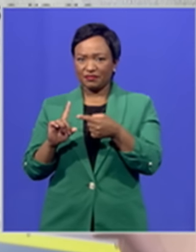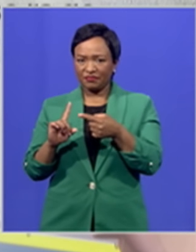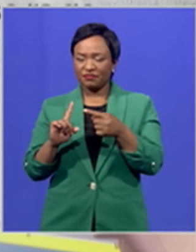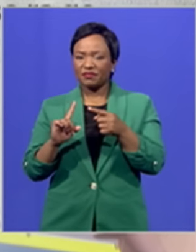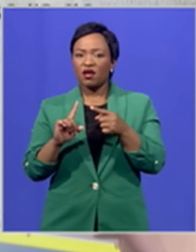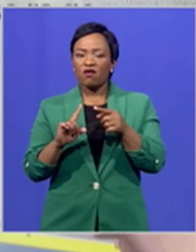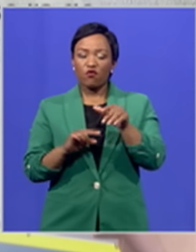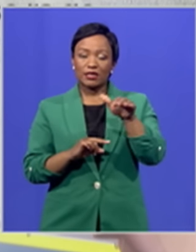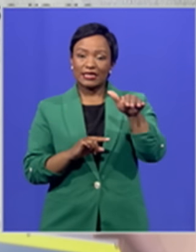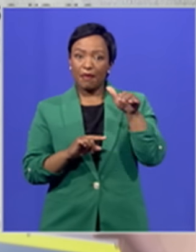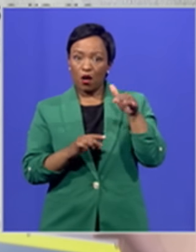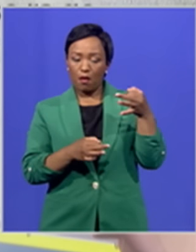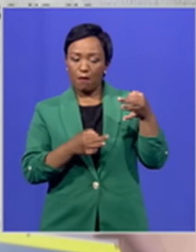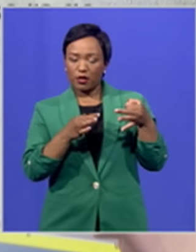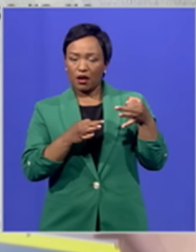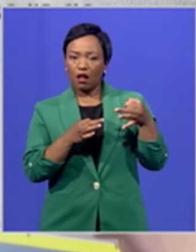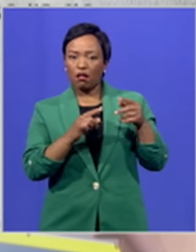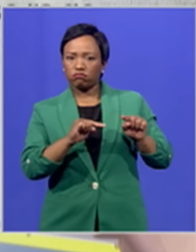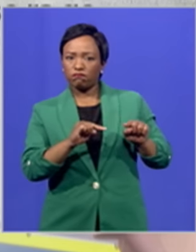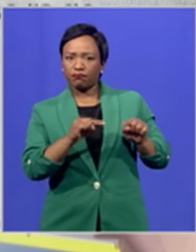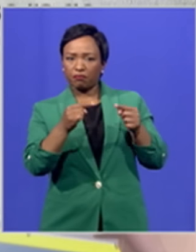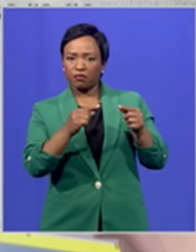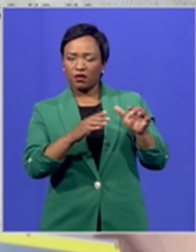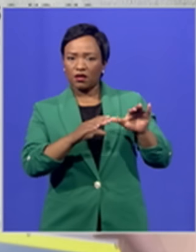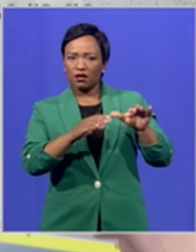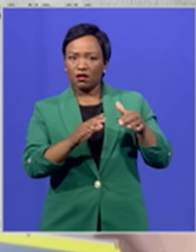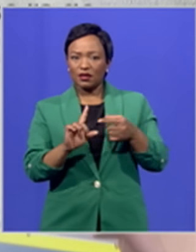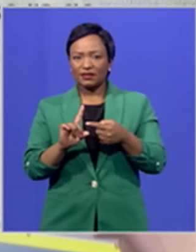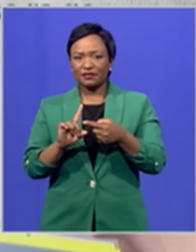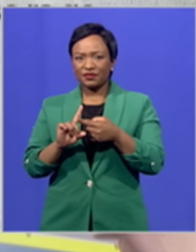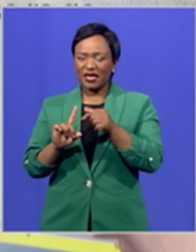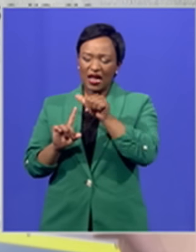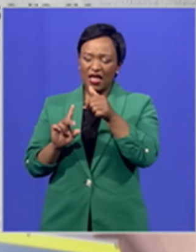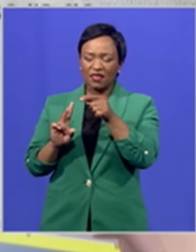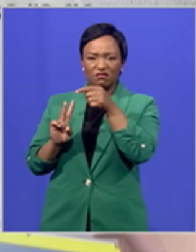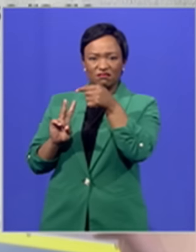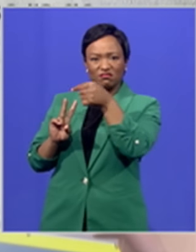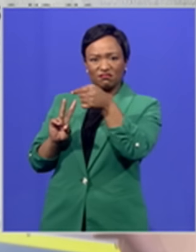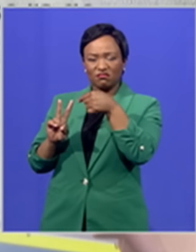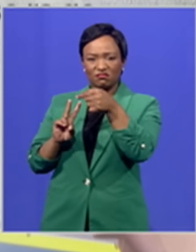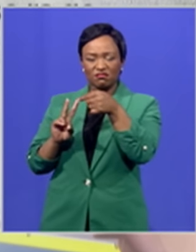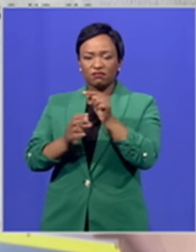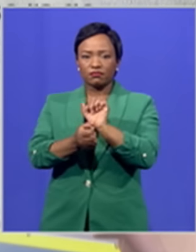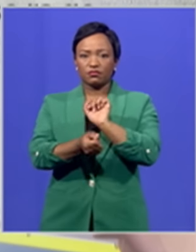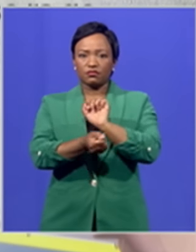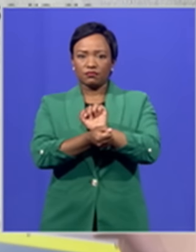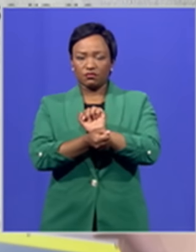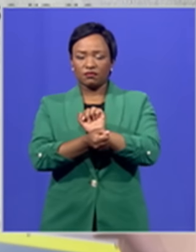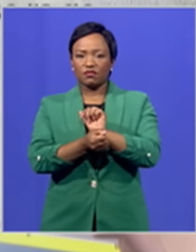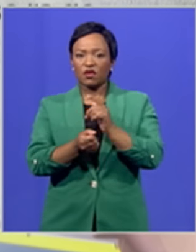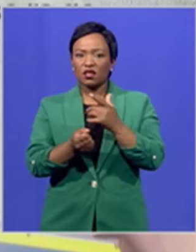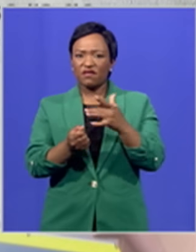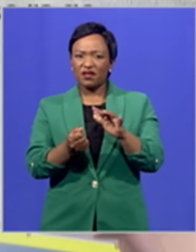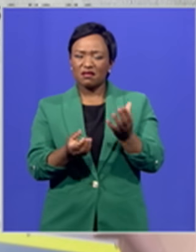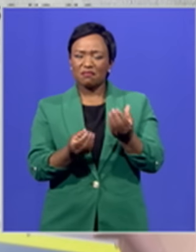ka Zimbabwe Job Zikhala le mogononelwa mmogo naye ba golegilwe bekeng ya go fetwa ka mononageng morago go hwetša ba